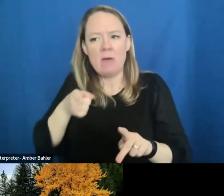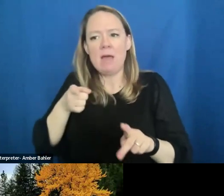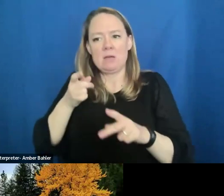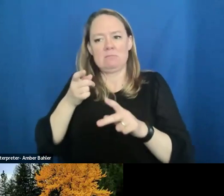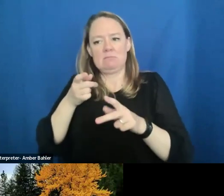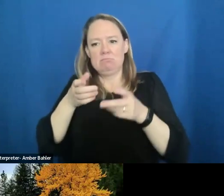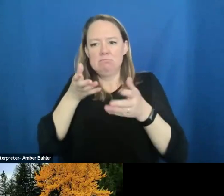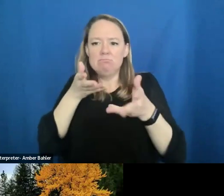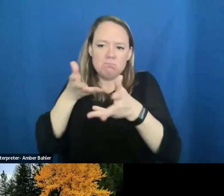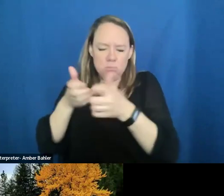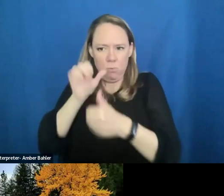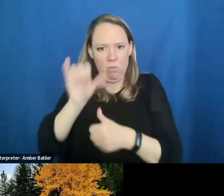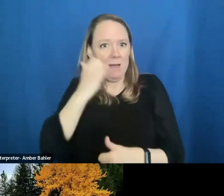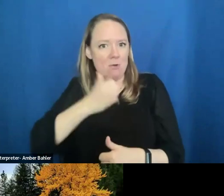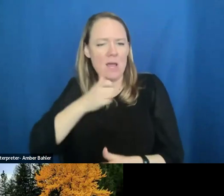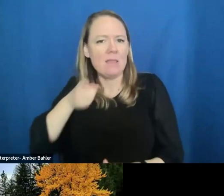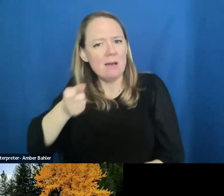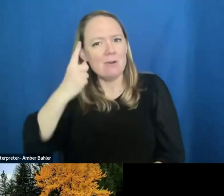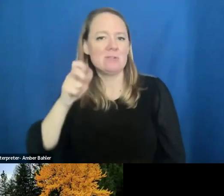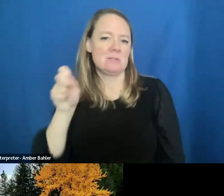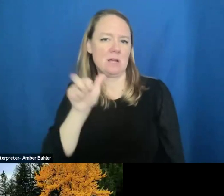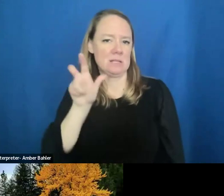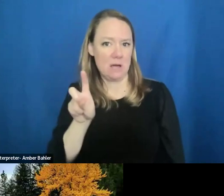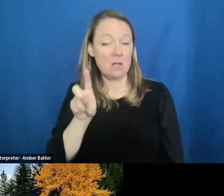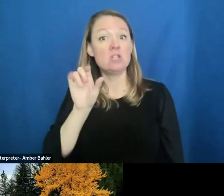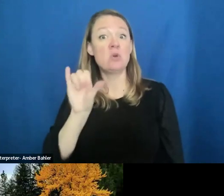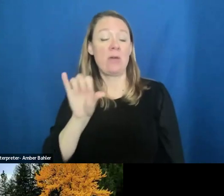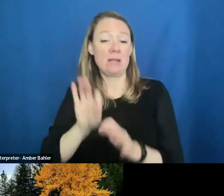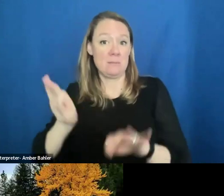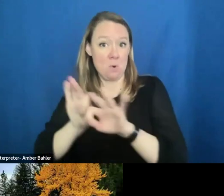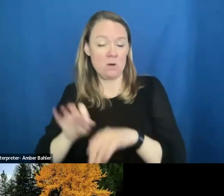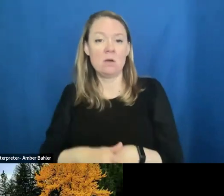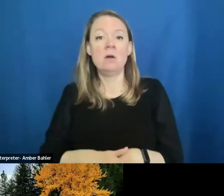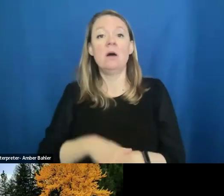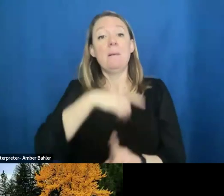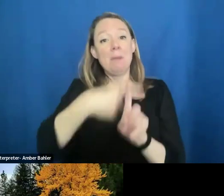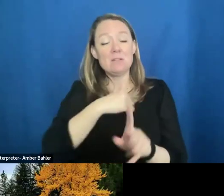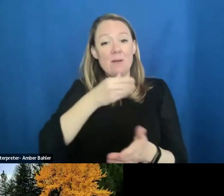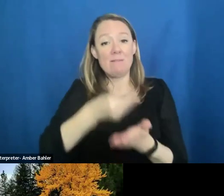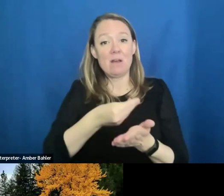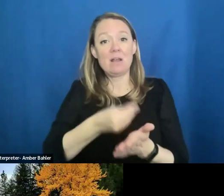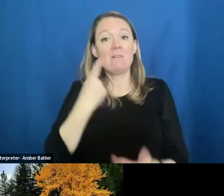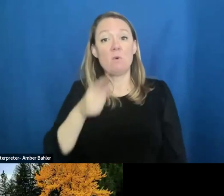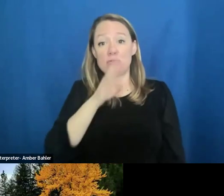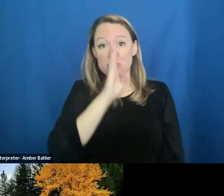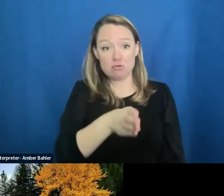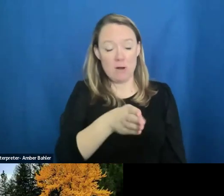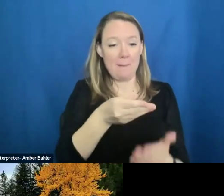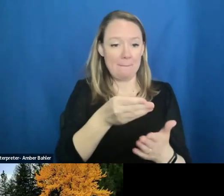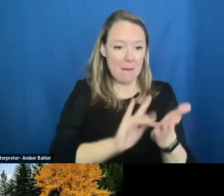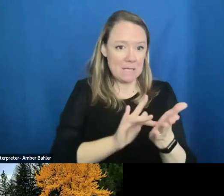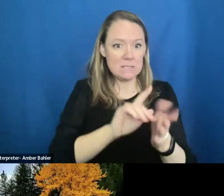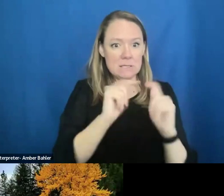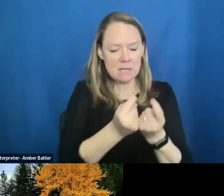important. We also are doing a lot. There is funding for street medicine teams. There are funding for outreach teams. There are funding